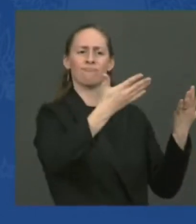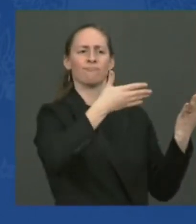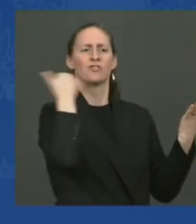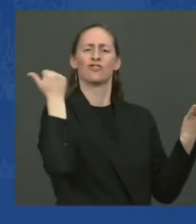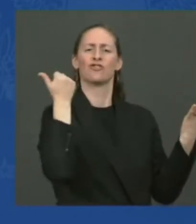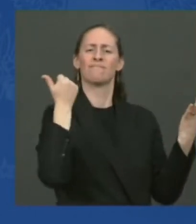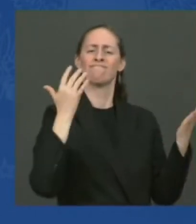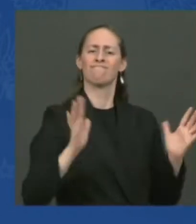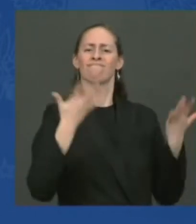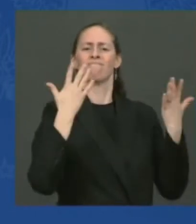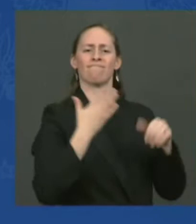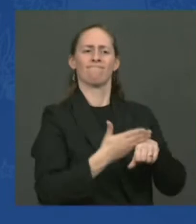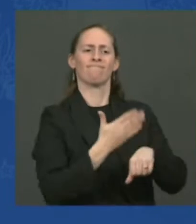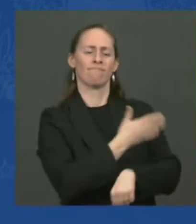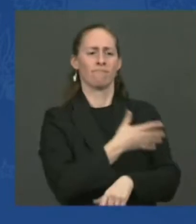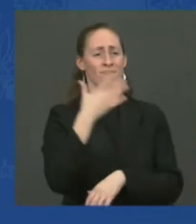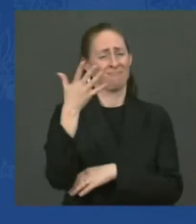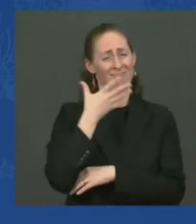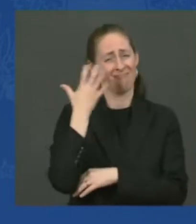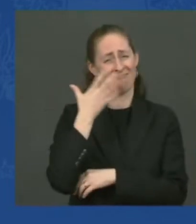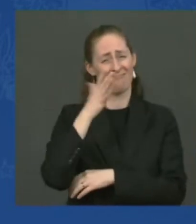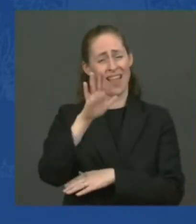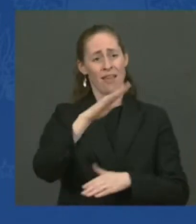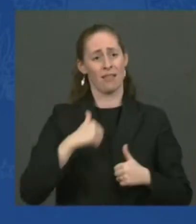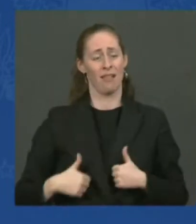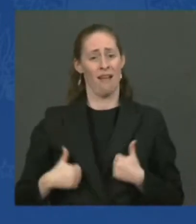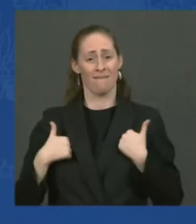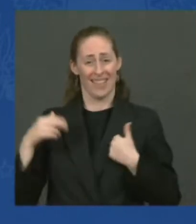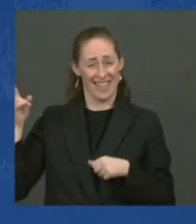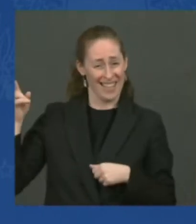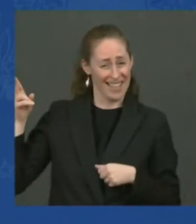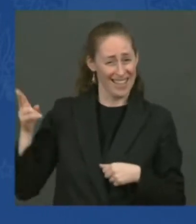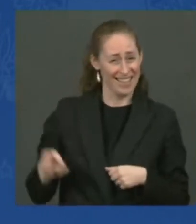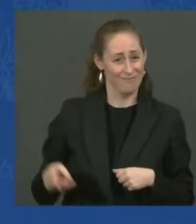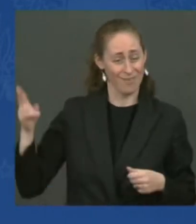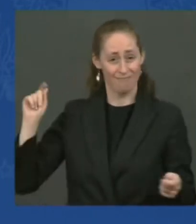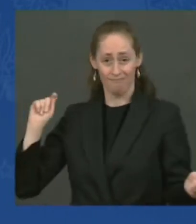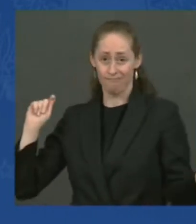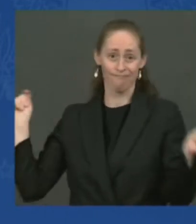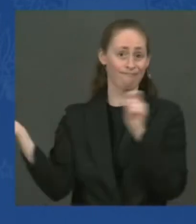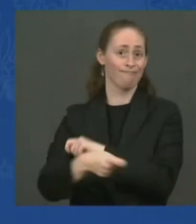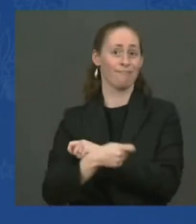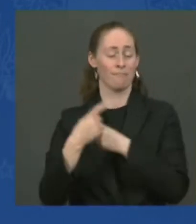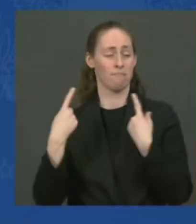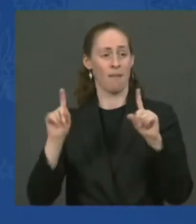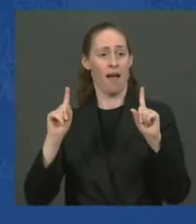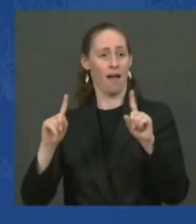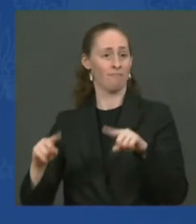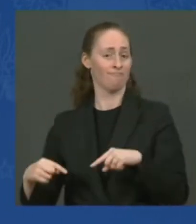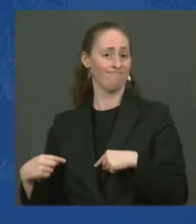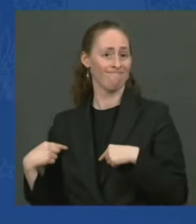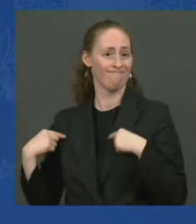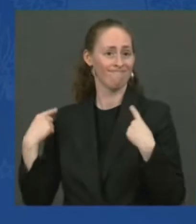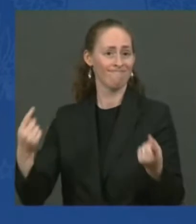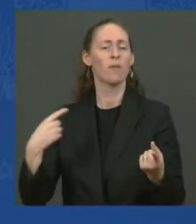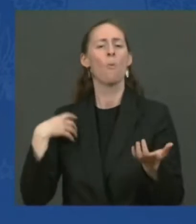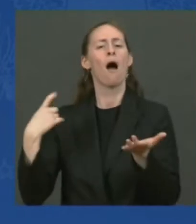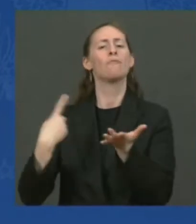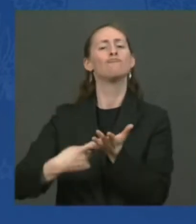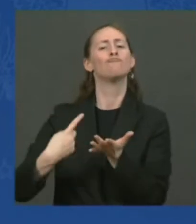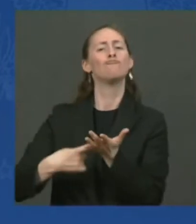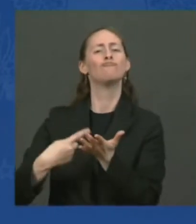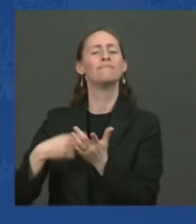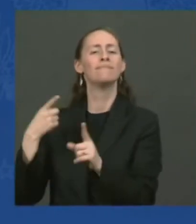biggest, boldest investment in our country's history. I just want to talk about the history for a moment. The